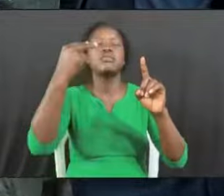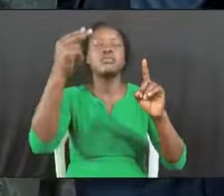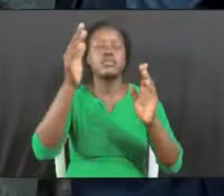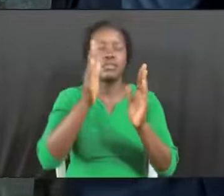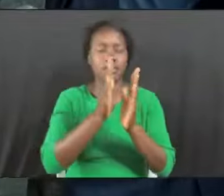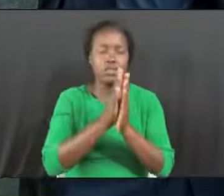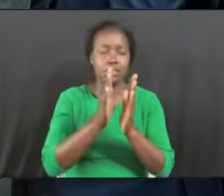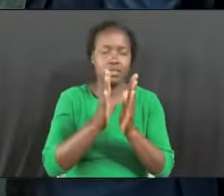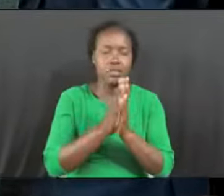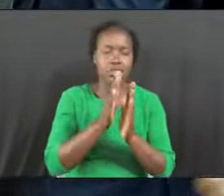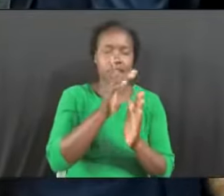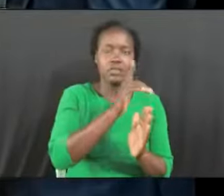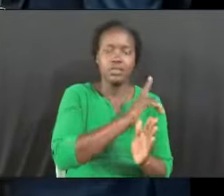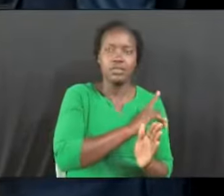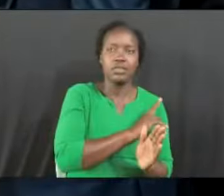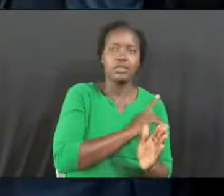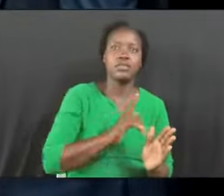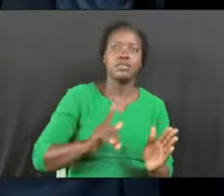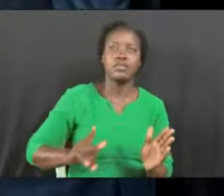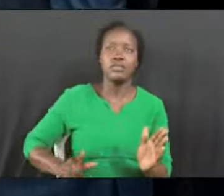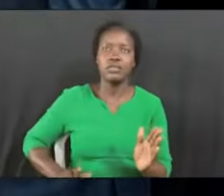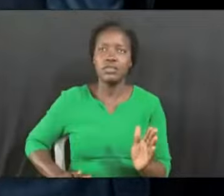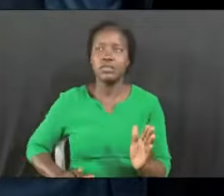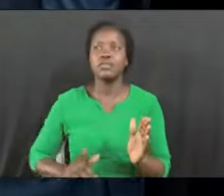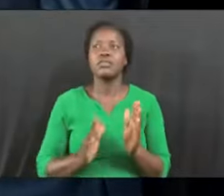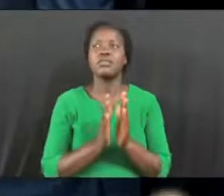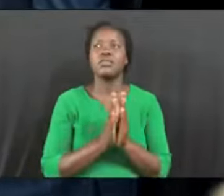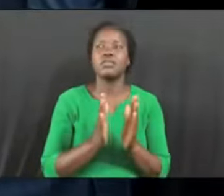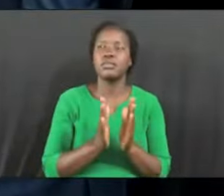Praise the Lord, praise the Lord.